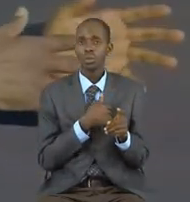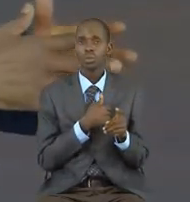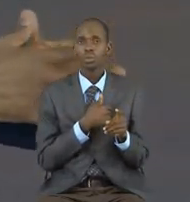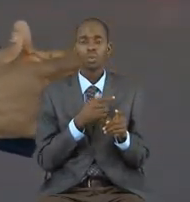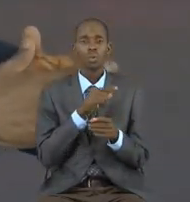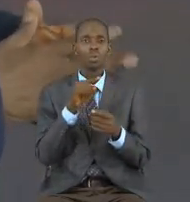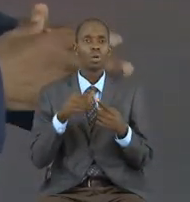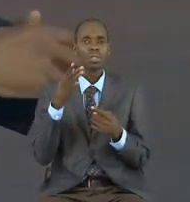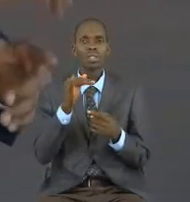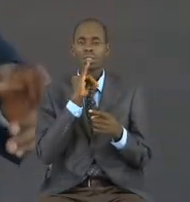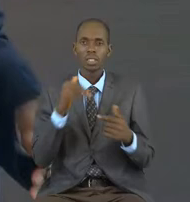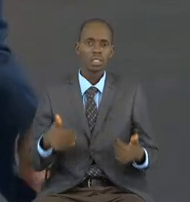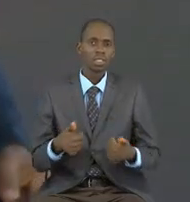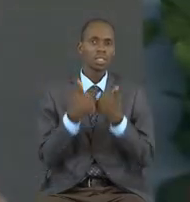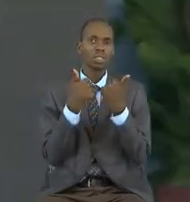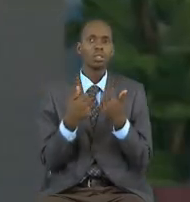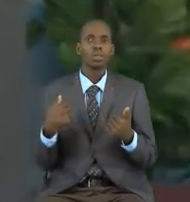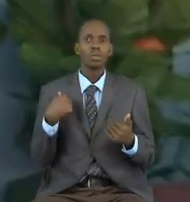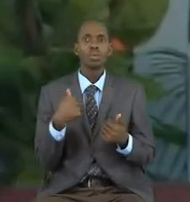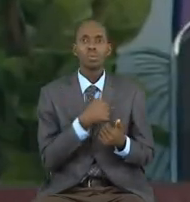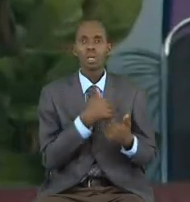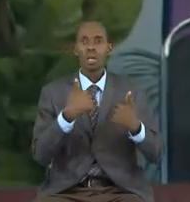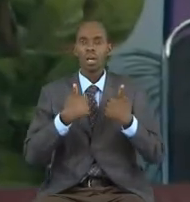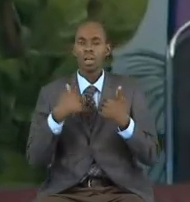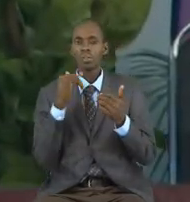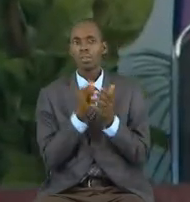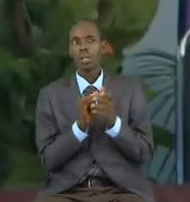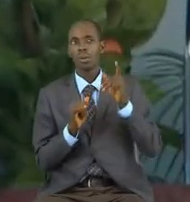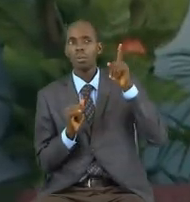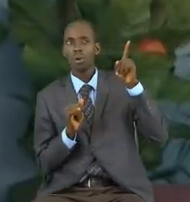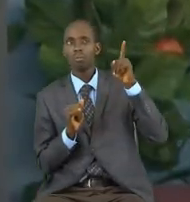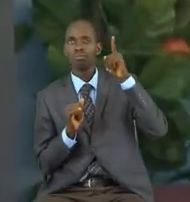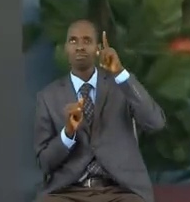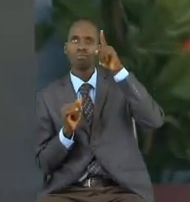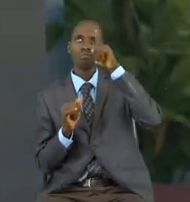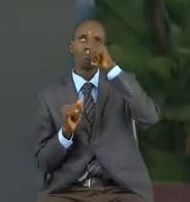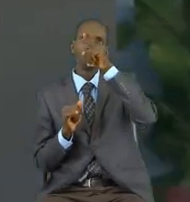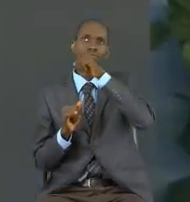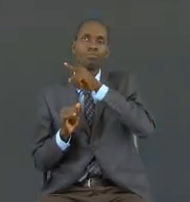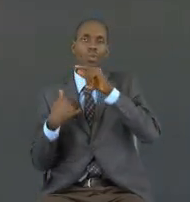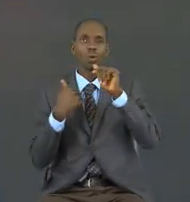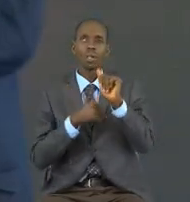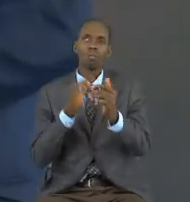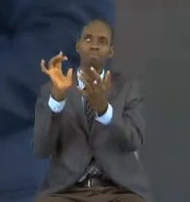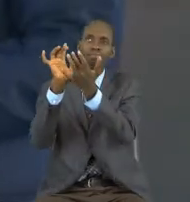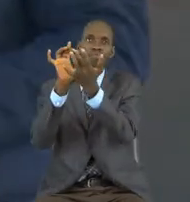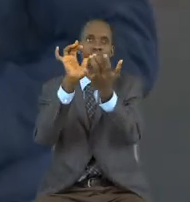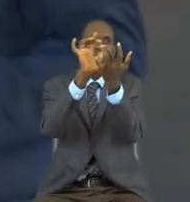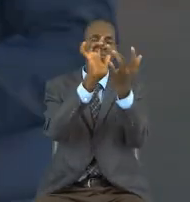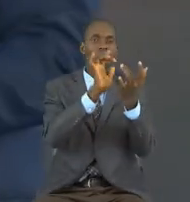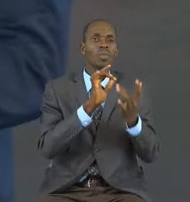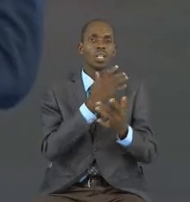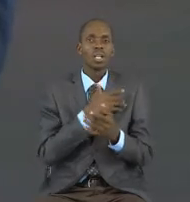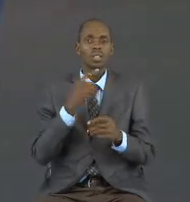there's a problem, we have contact with so and so, we have contact with such and such, and then the church is writing